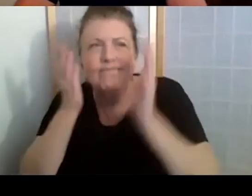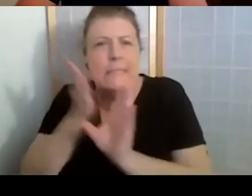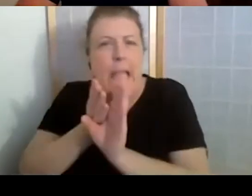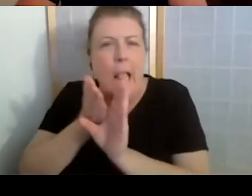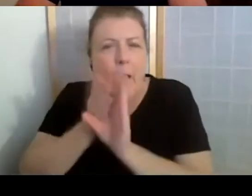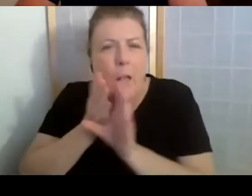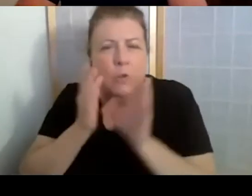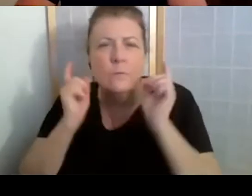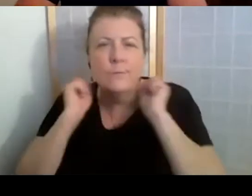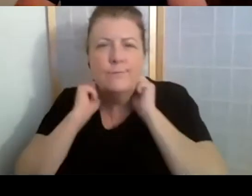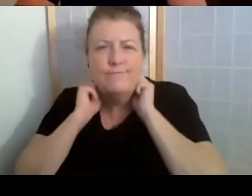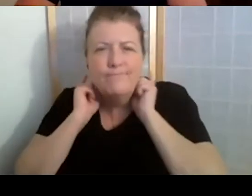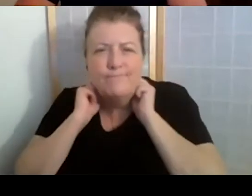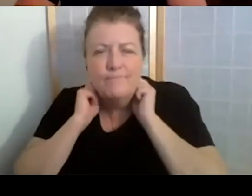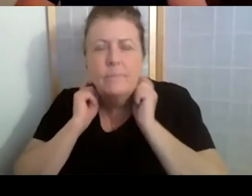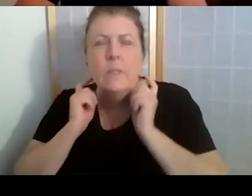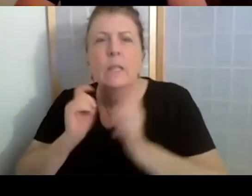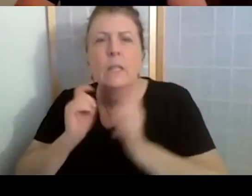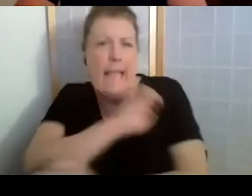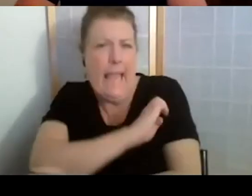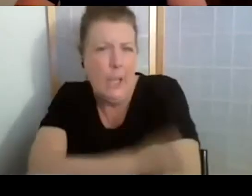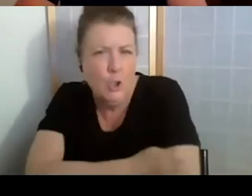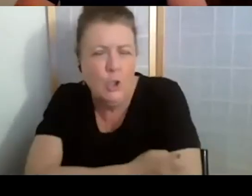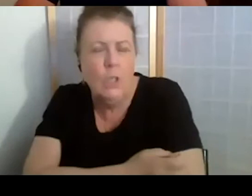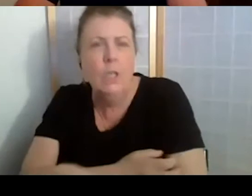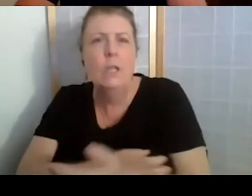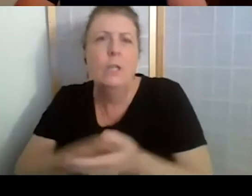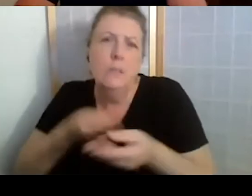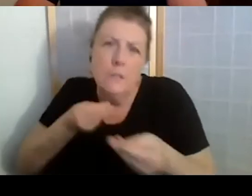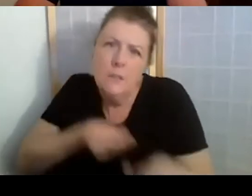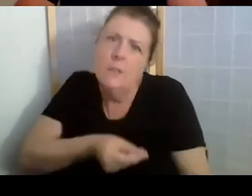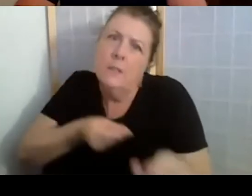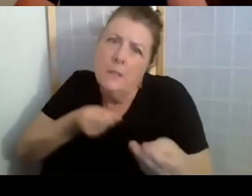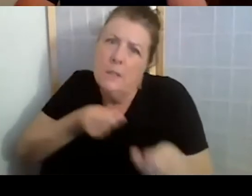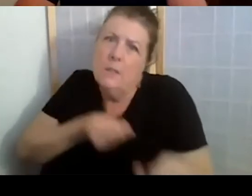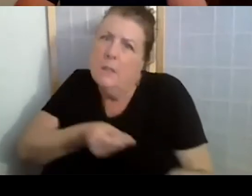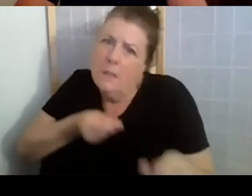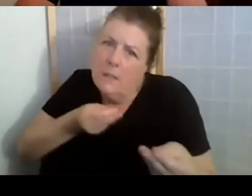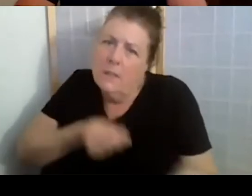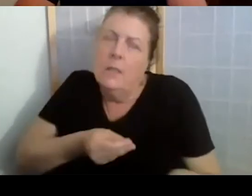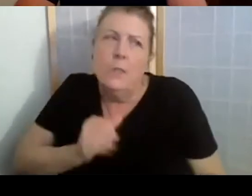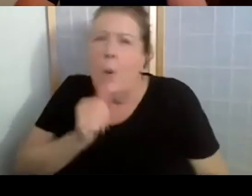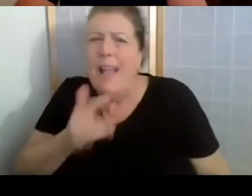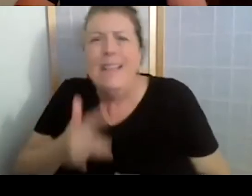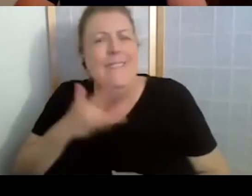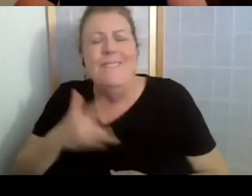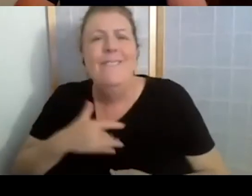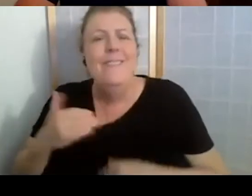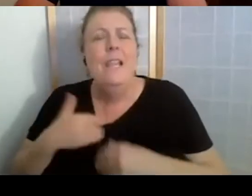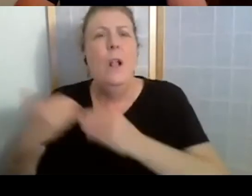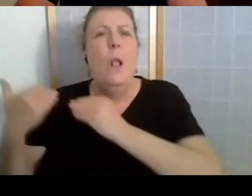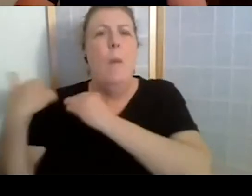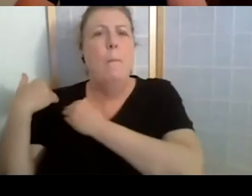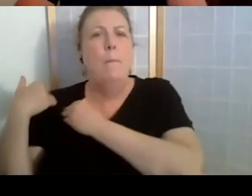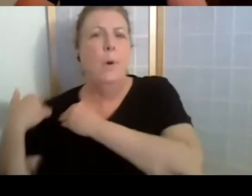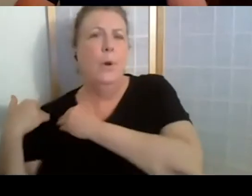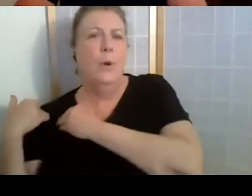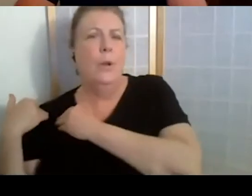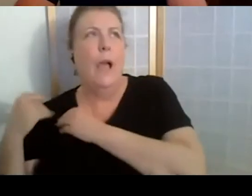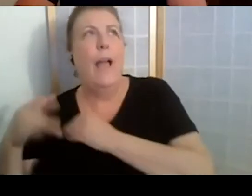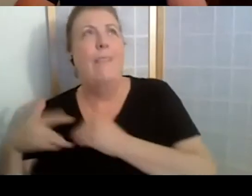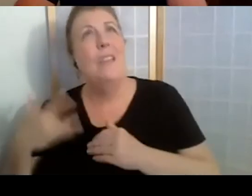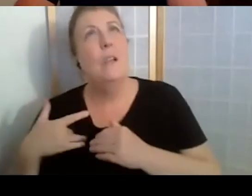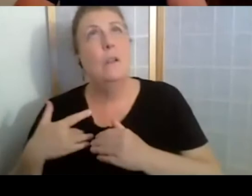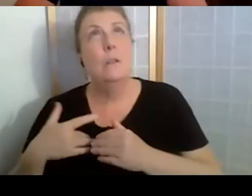not necessarily a burden. I mean, I felt a burden to do a good job and sort of like